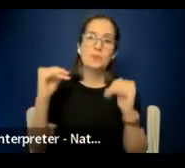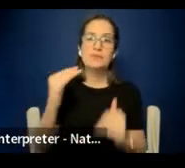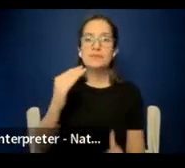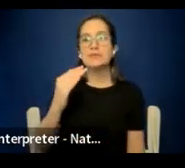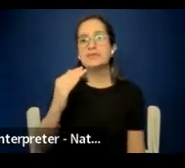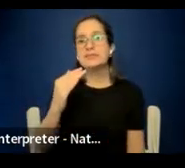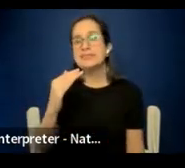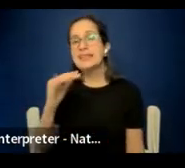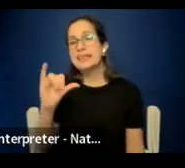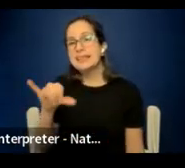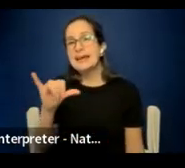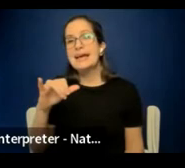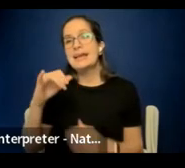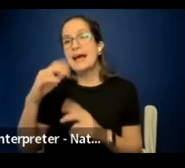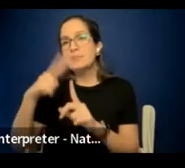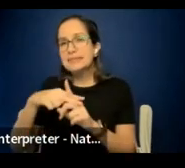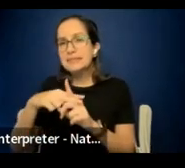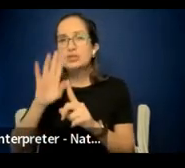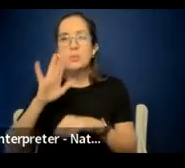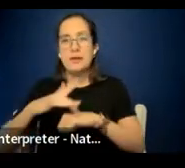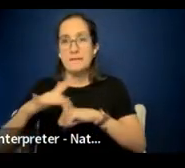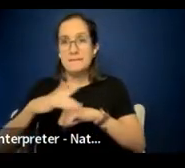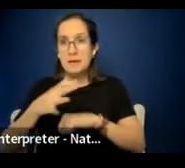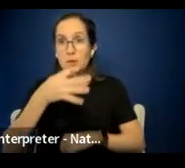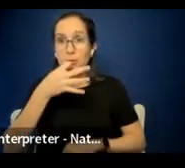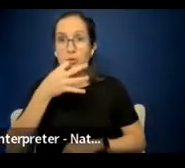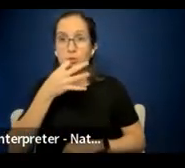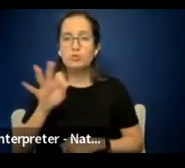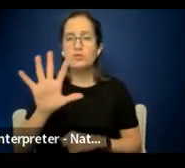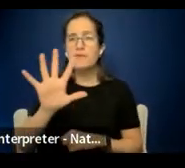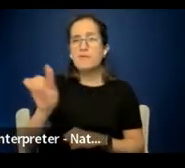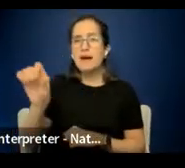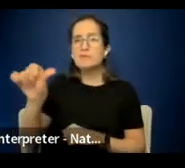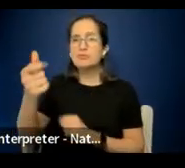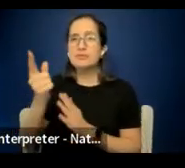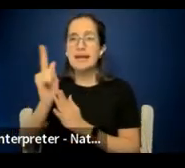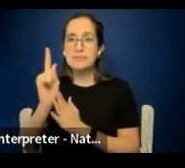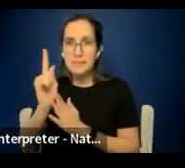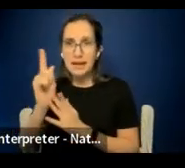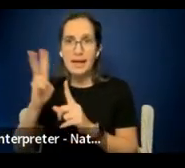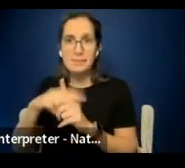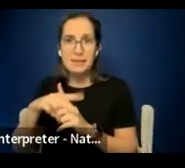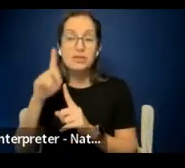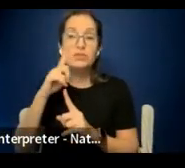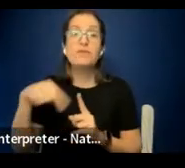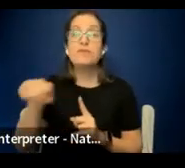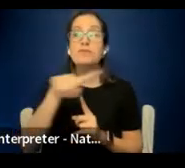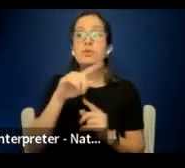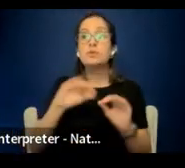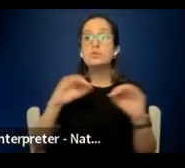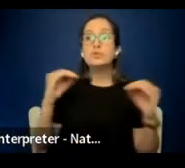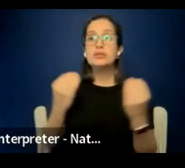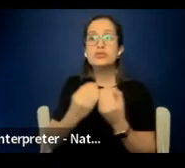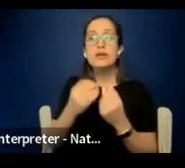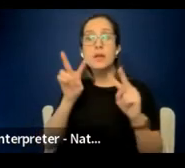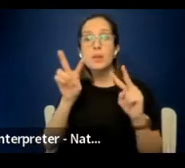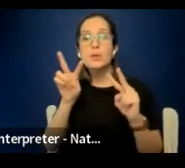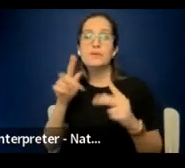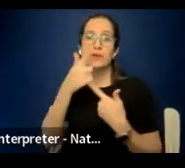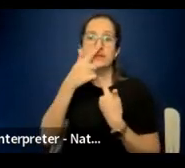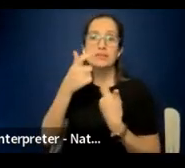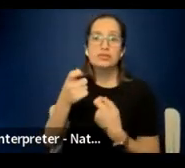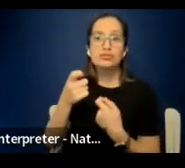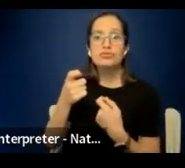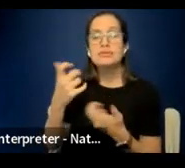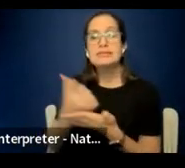5 to 10 minute application for organizations looking forward and potentially interested in taking advantage of that free